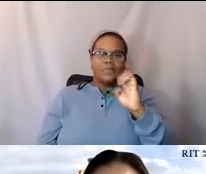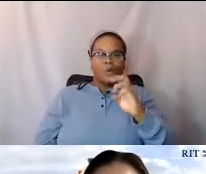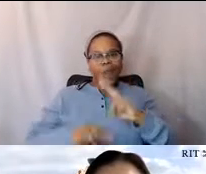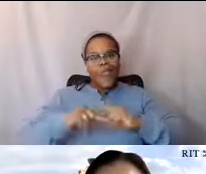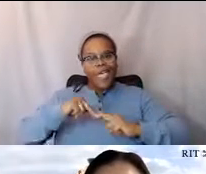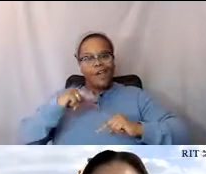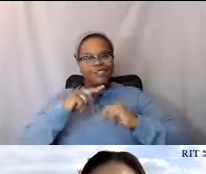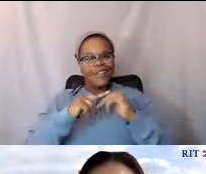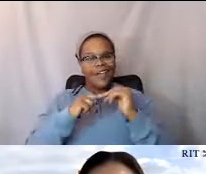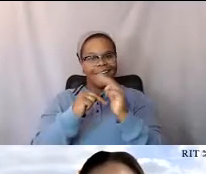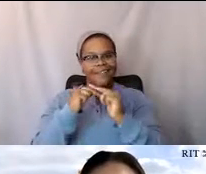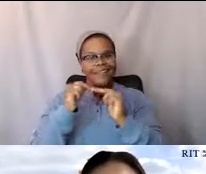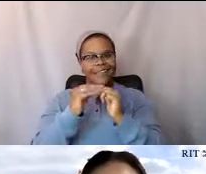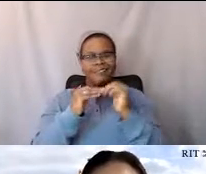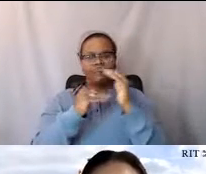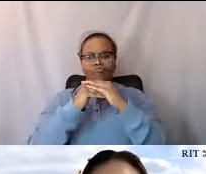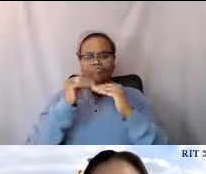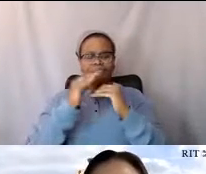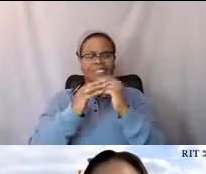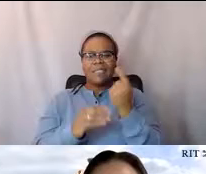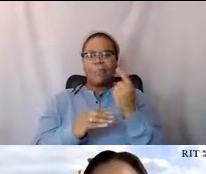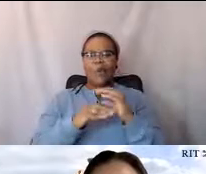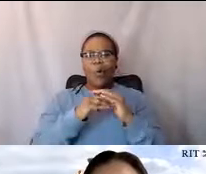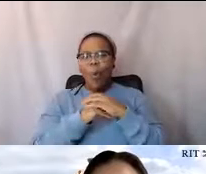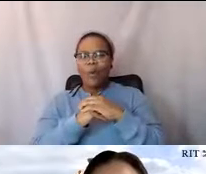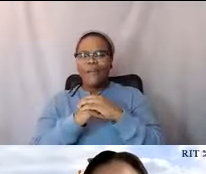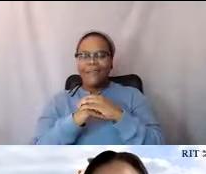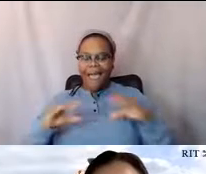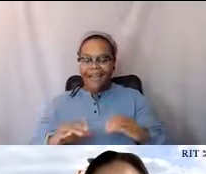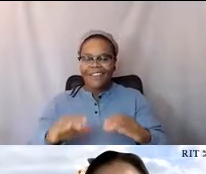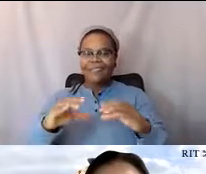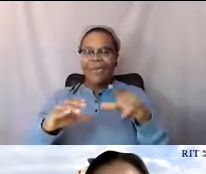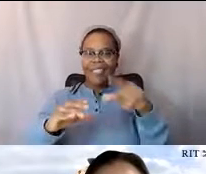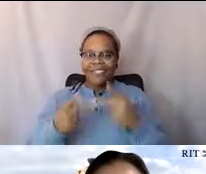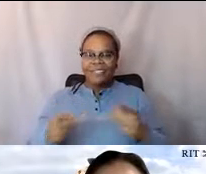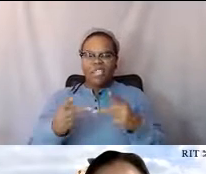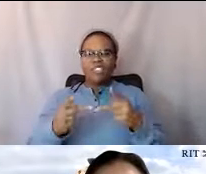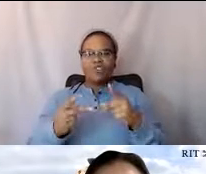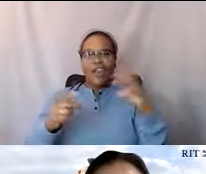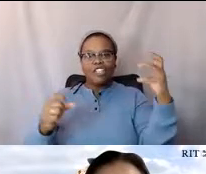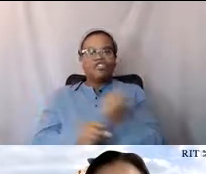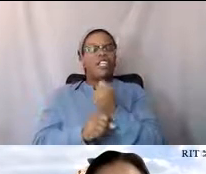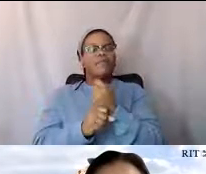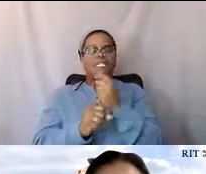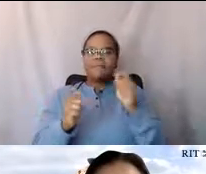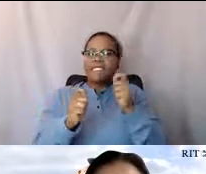something very coded in the kind of an activism-based space that we're trying to achieve a certain objective in terms